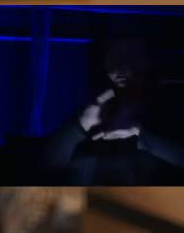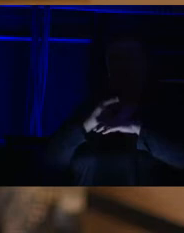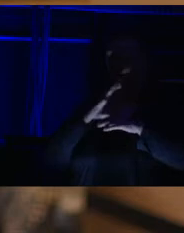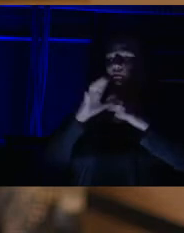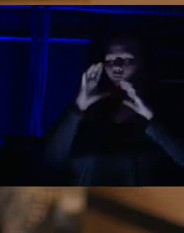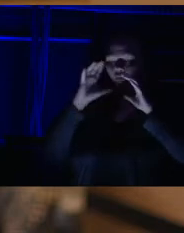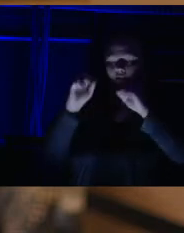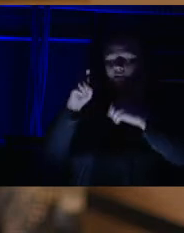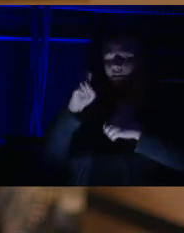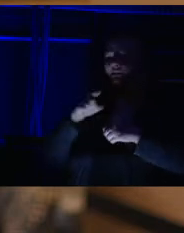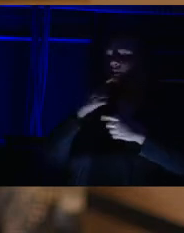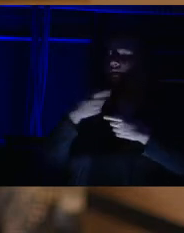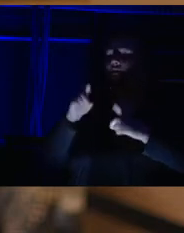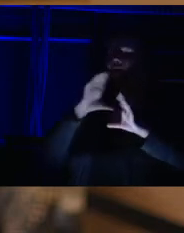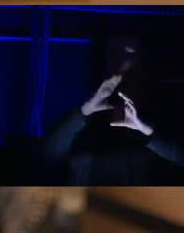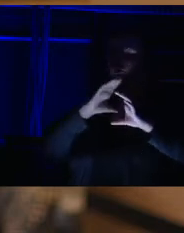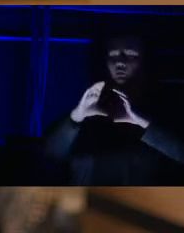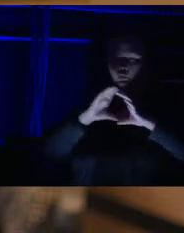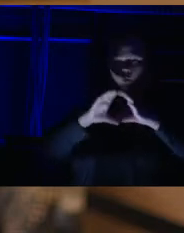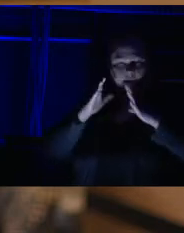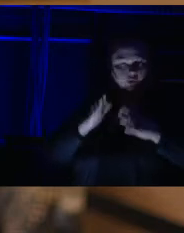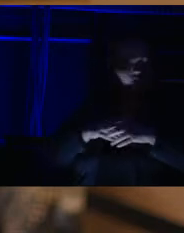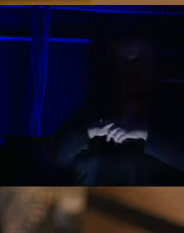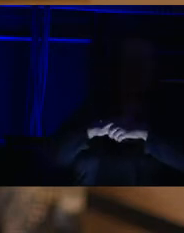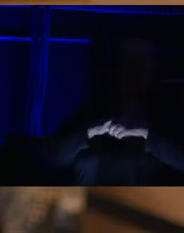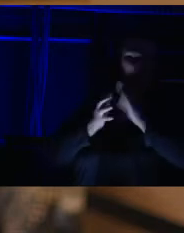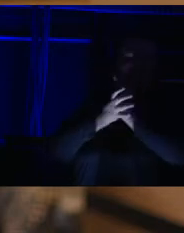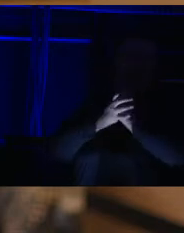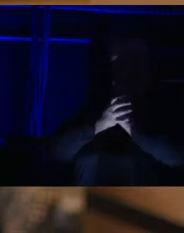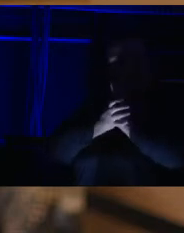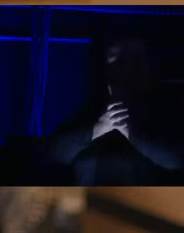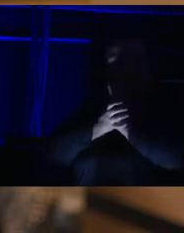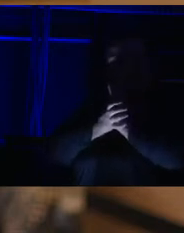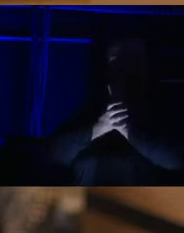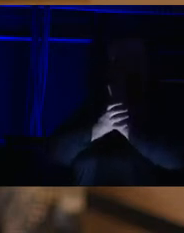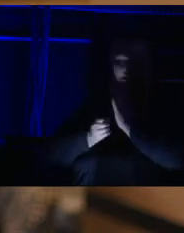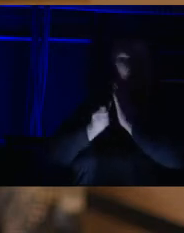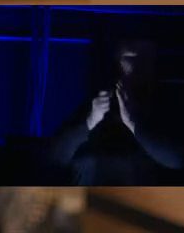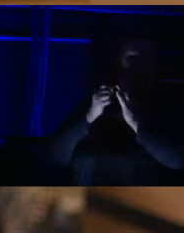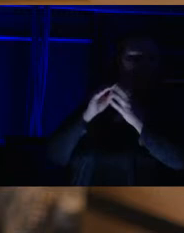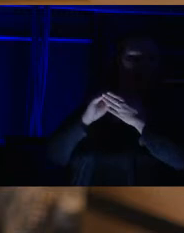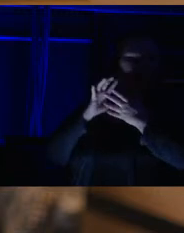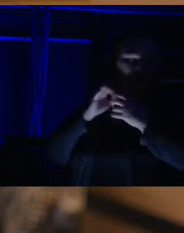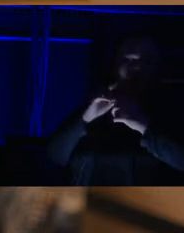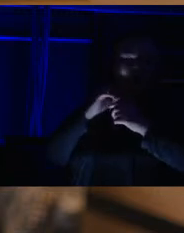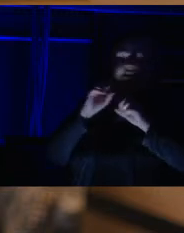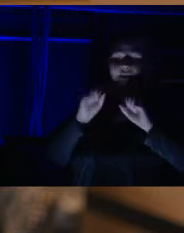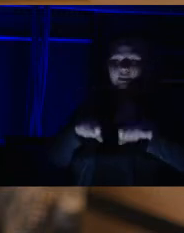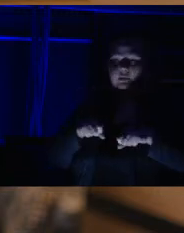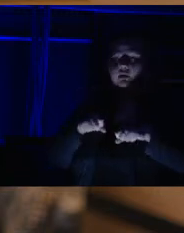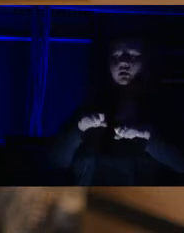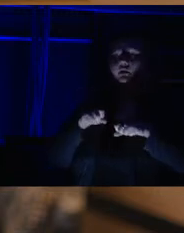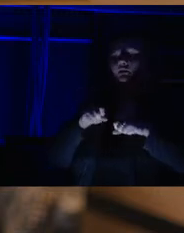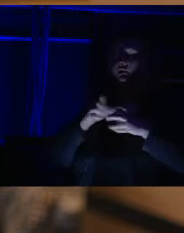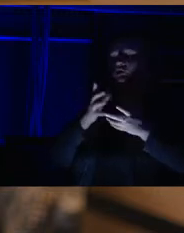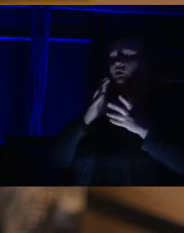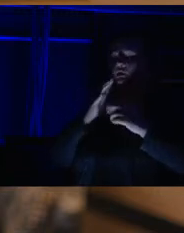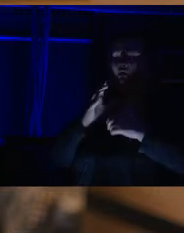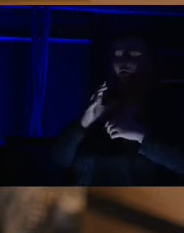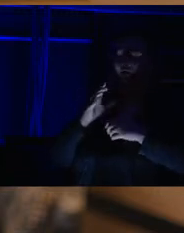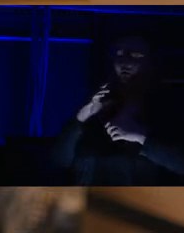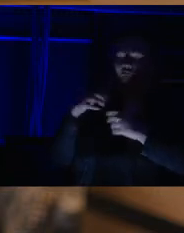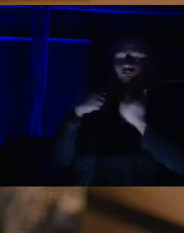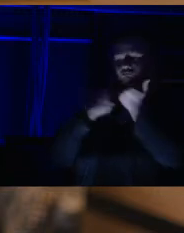must be an effective communicator, a skilled strategist, an able tactician, and a fierce